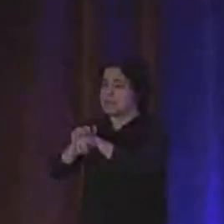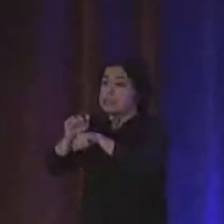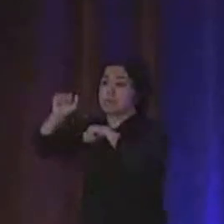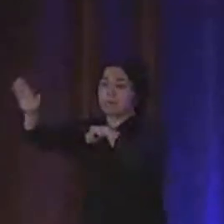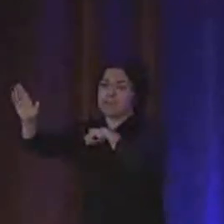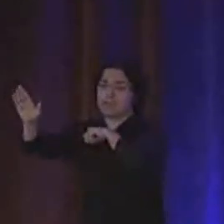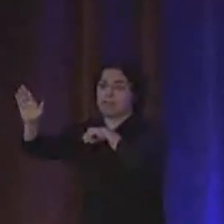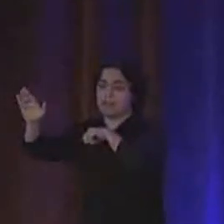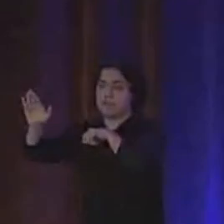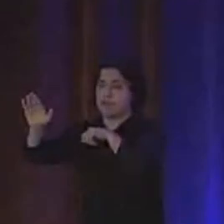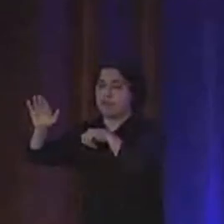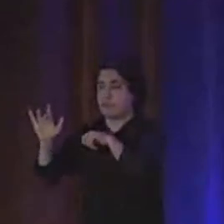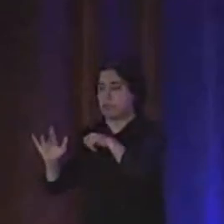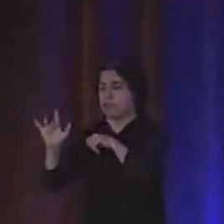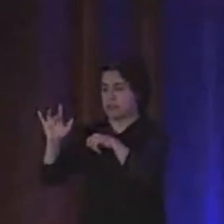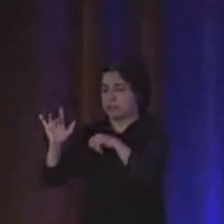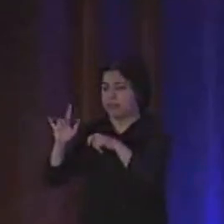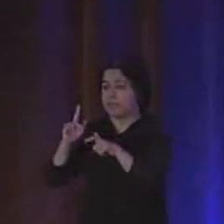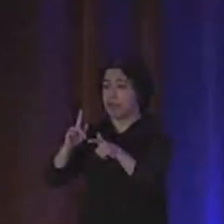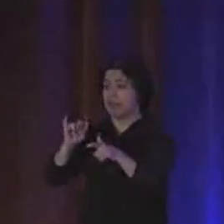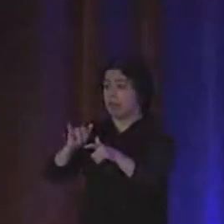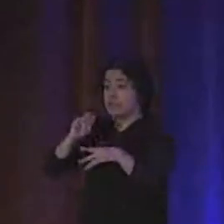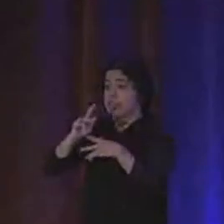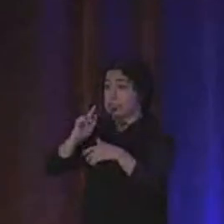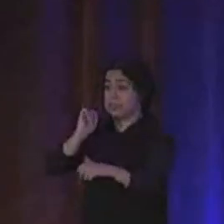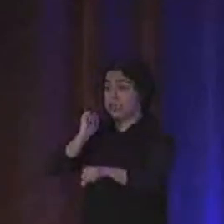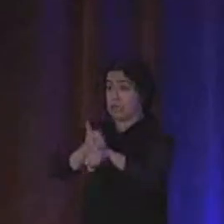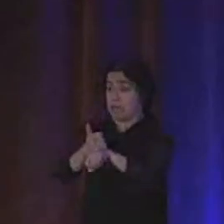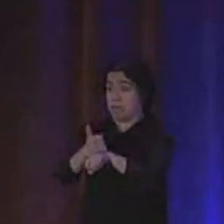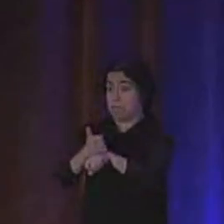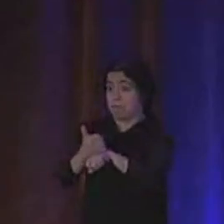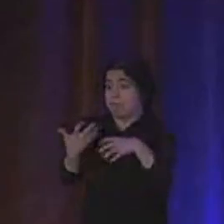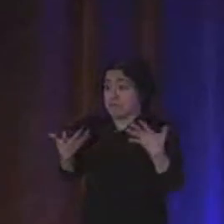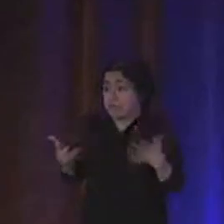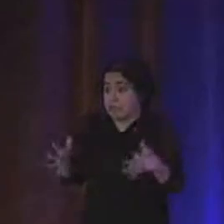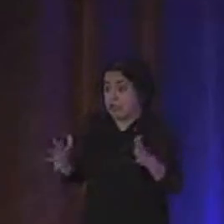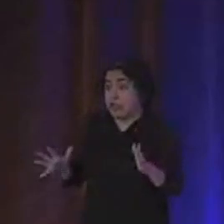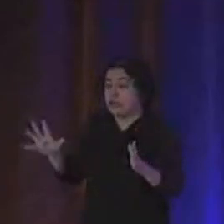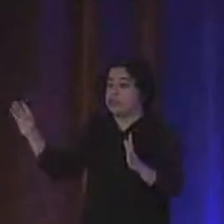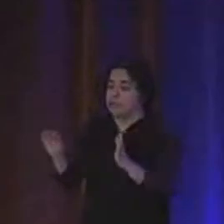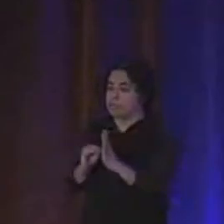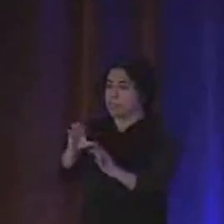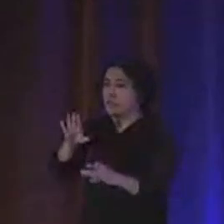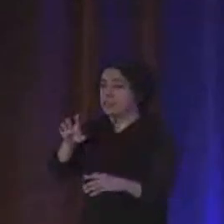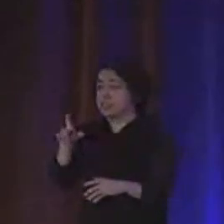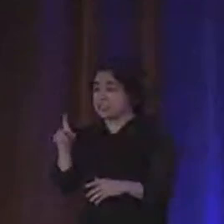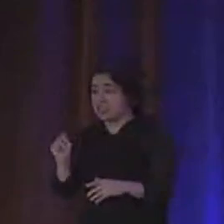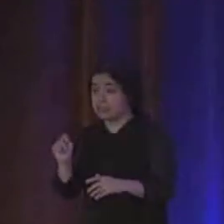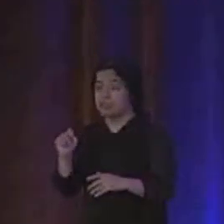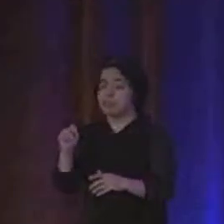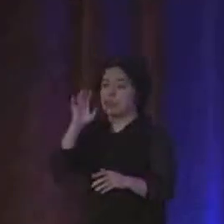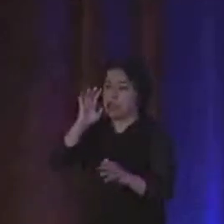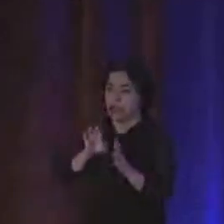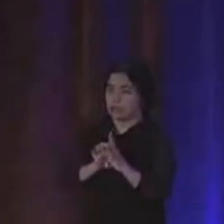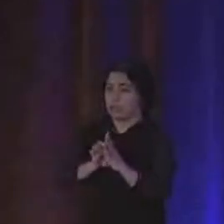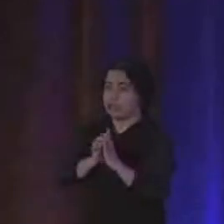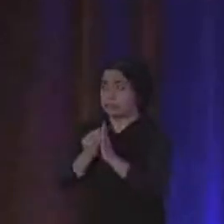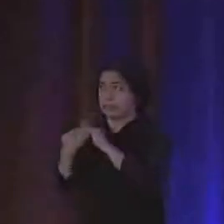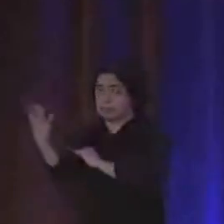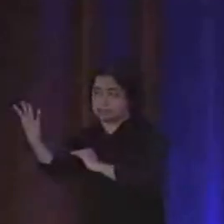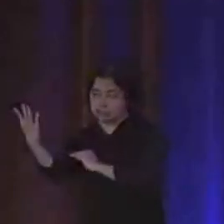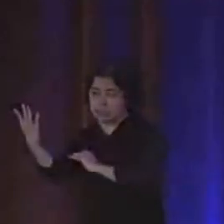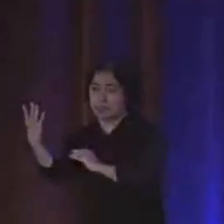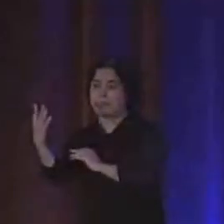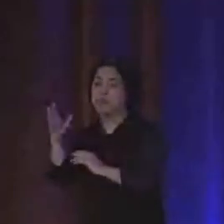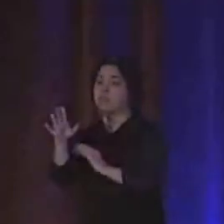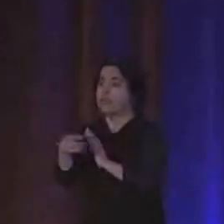And we've set up this component so you can pass in your text, your icon, and your submit, pass